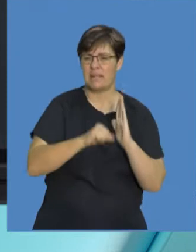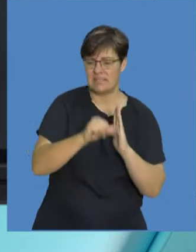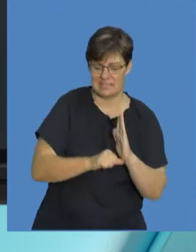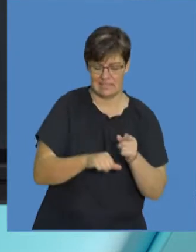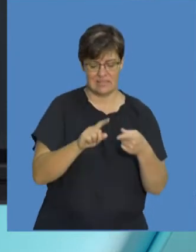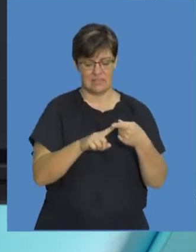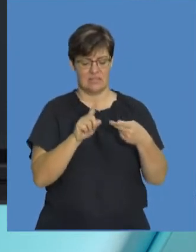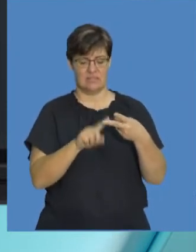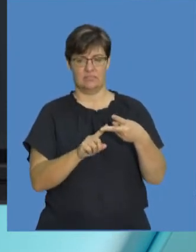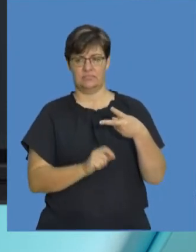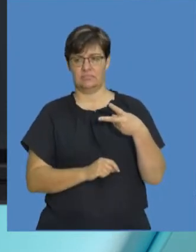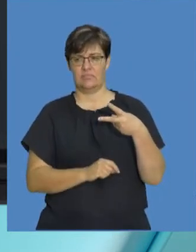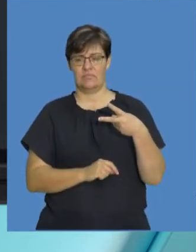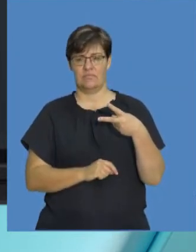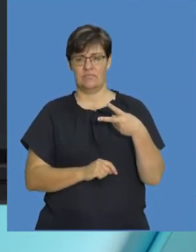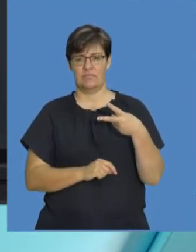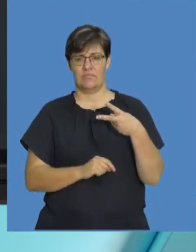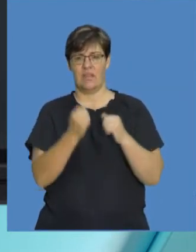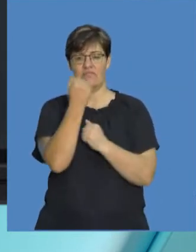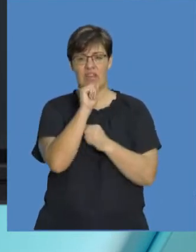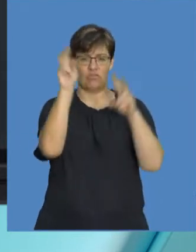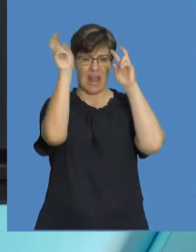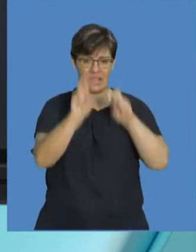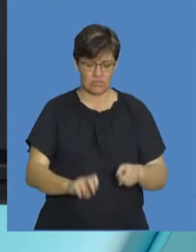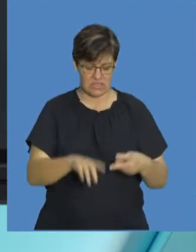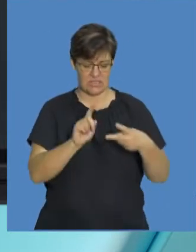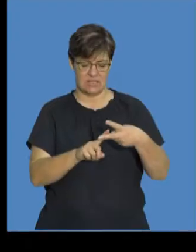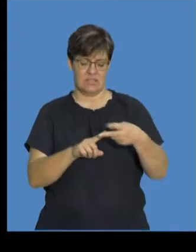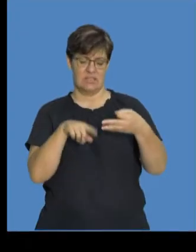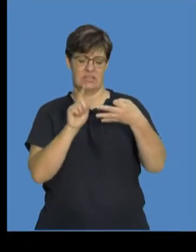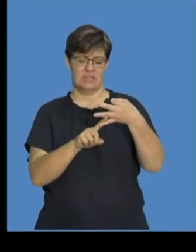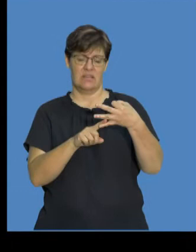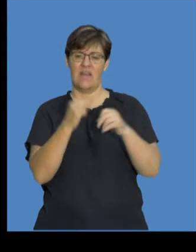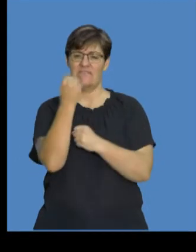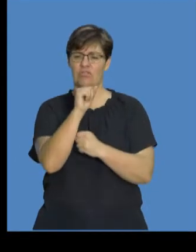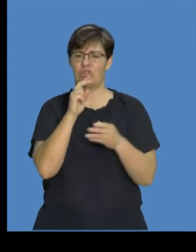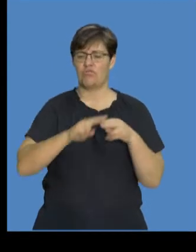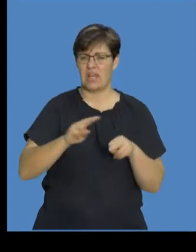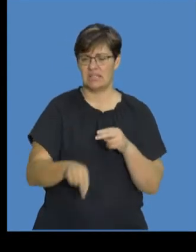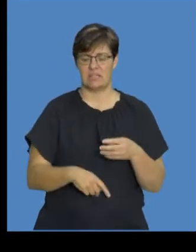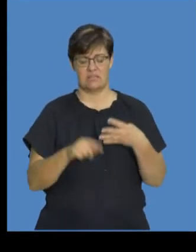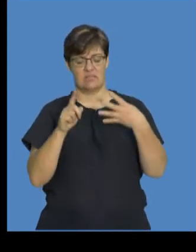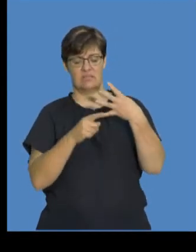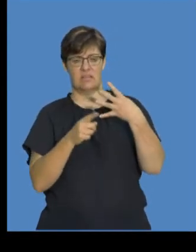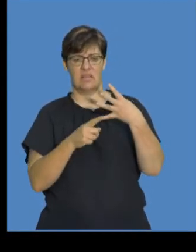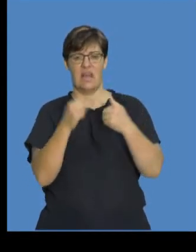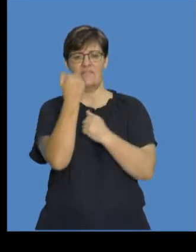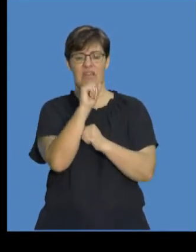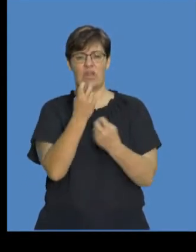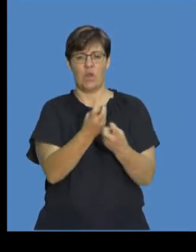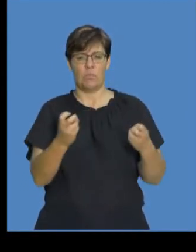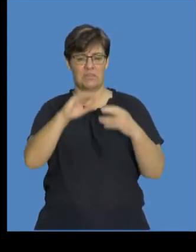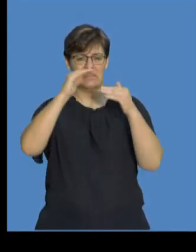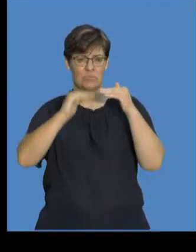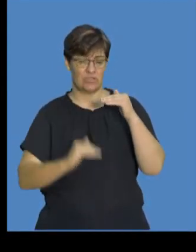maintenance, there we go, your factory electricity, your factory rent, your depreciation of your